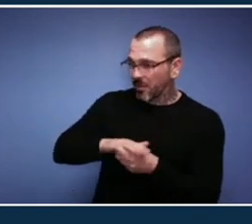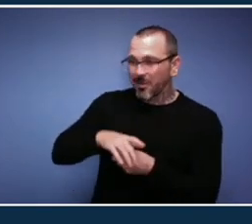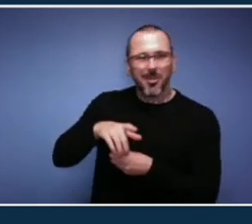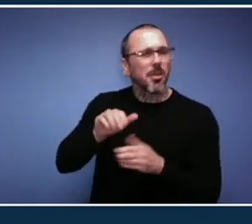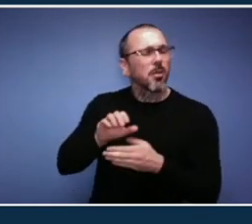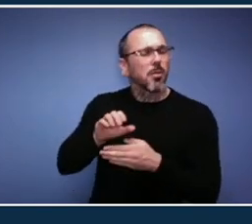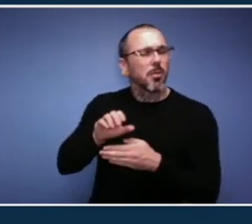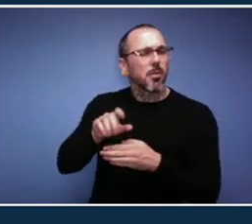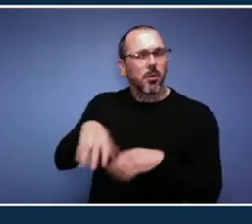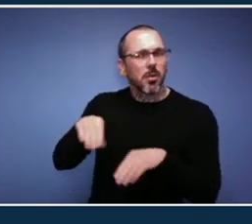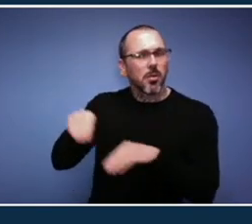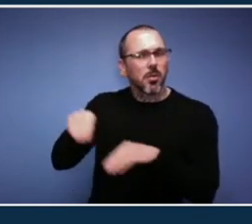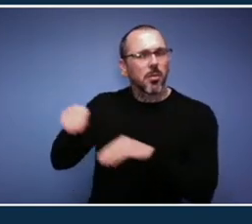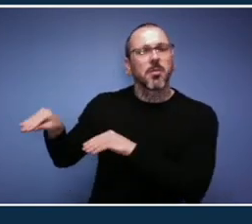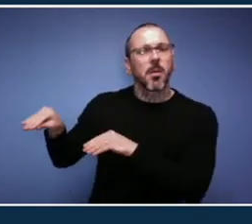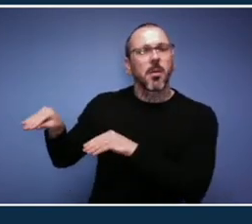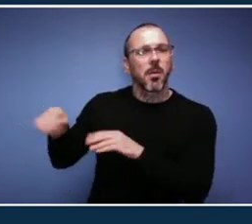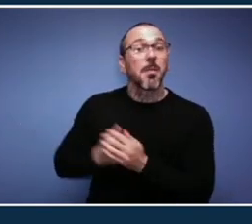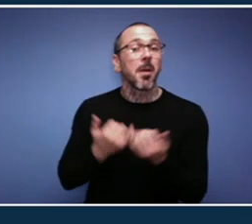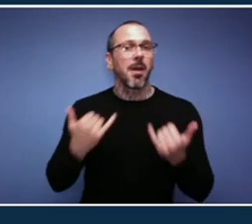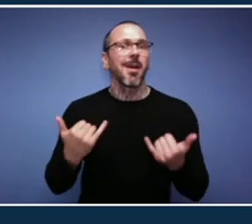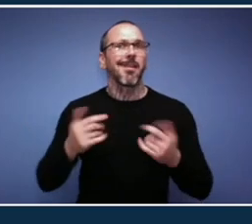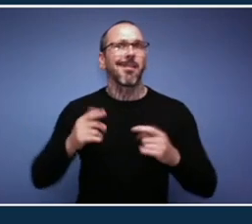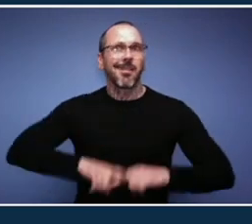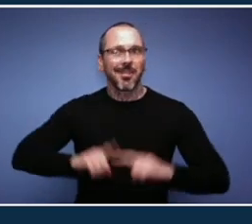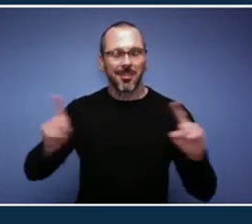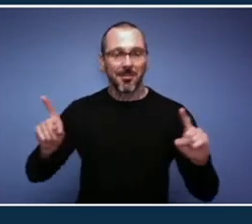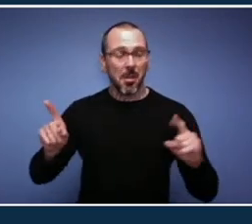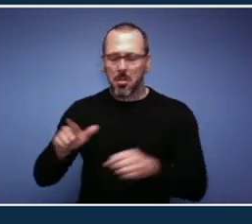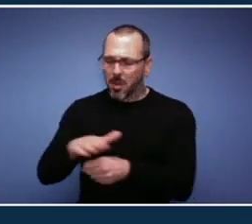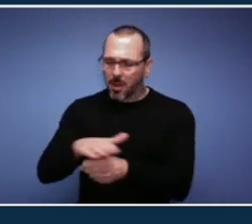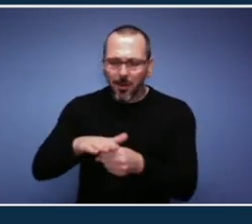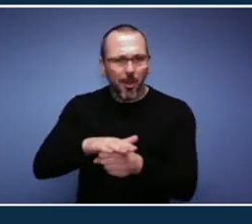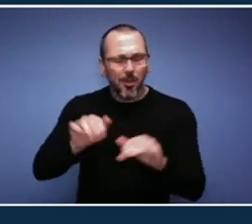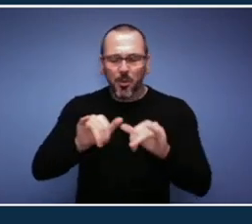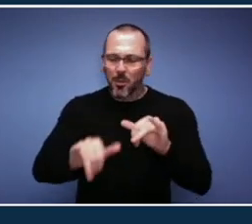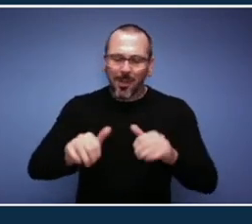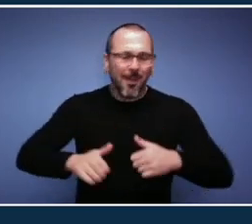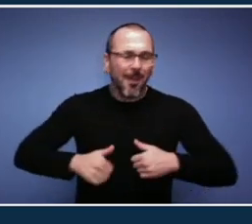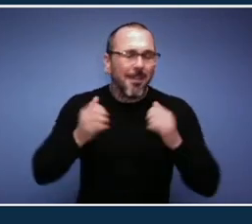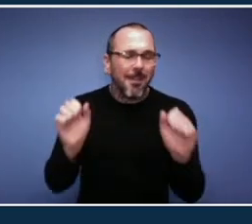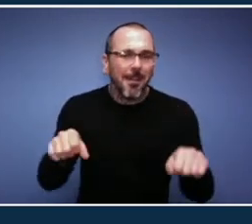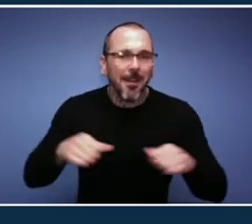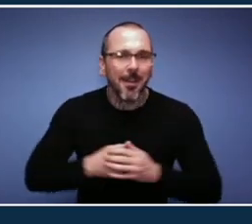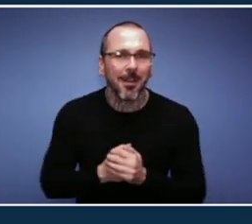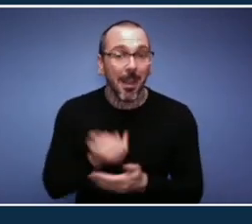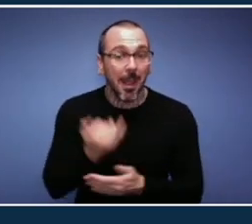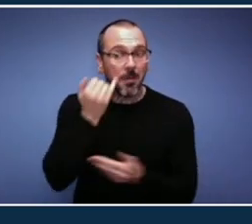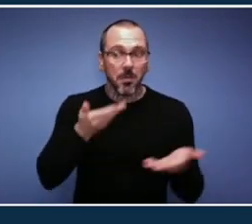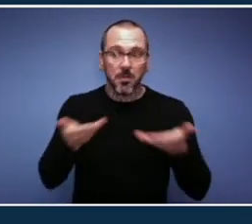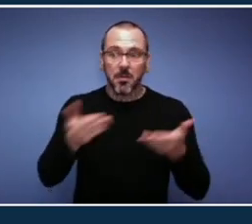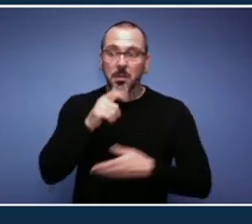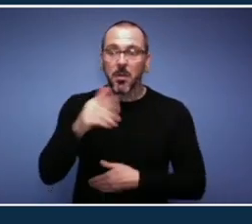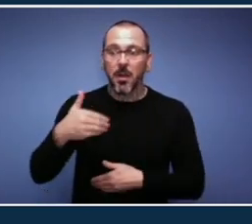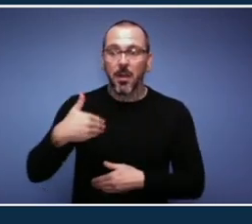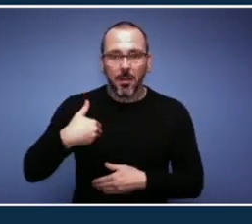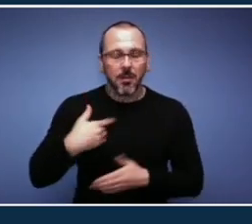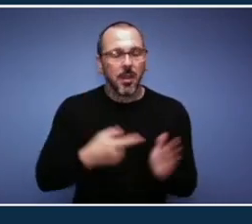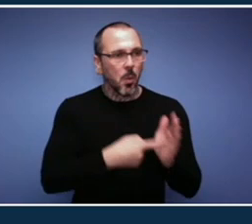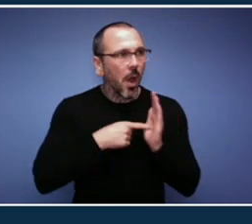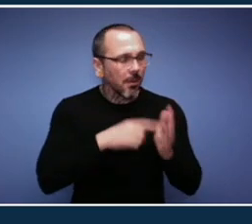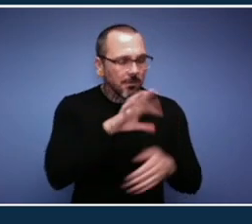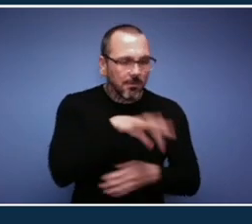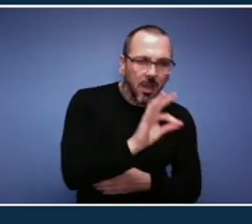you. If they don't have them, well, they better get them real quick. Yeah, so that's exactly it.